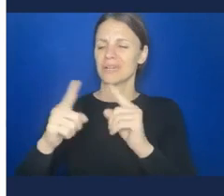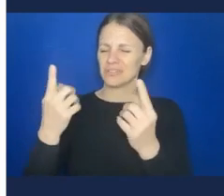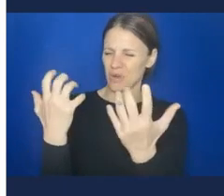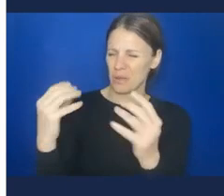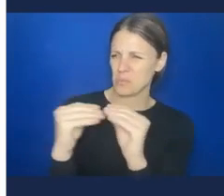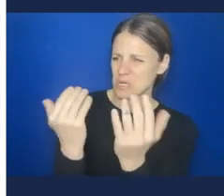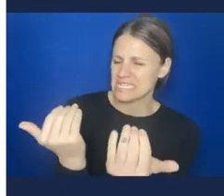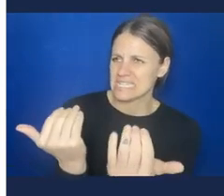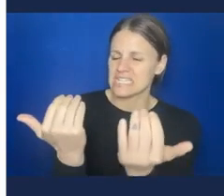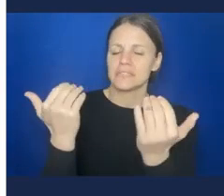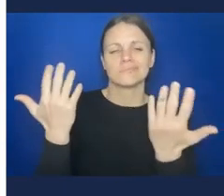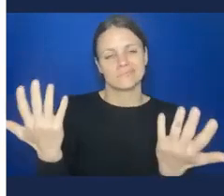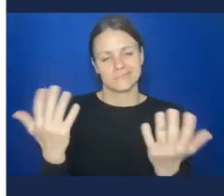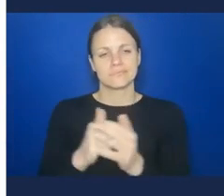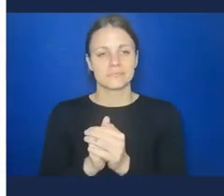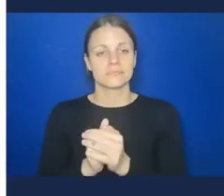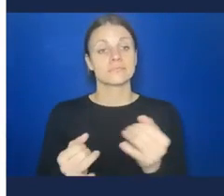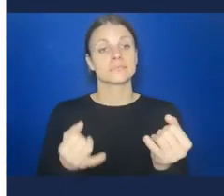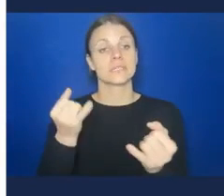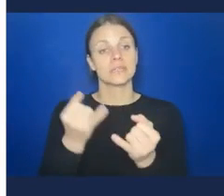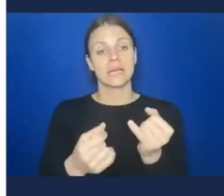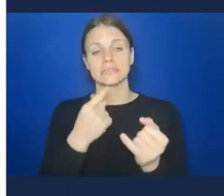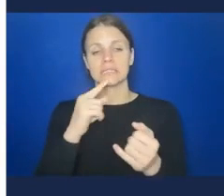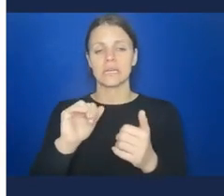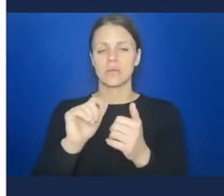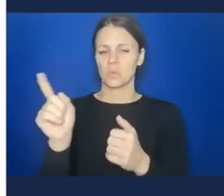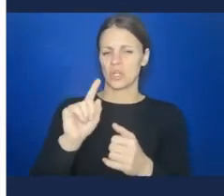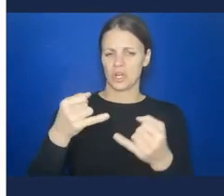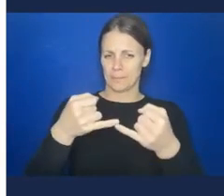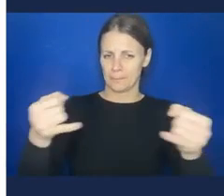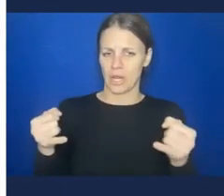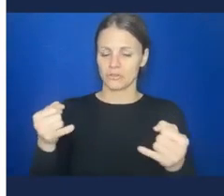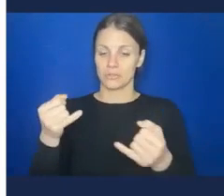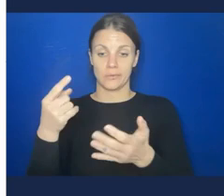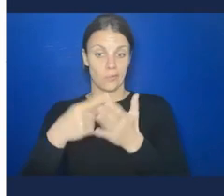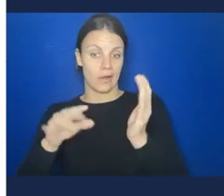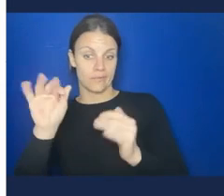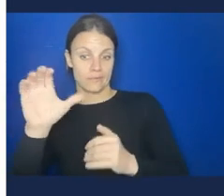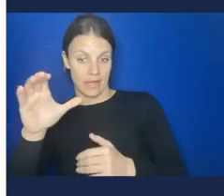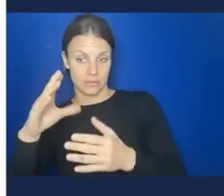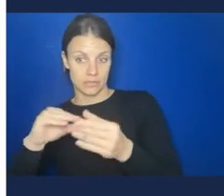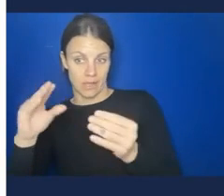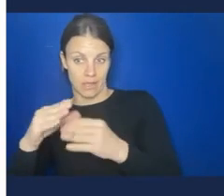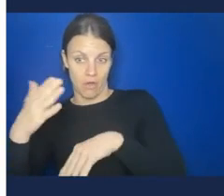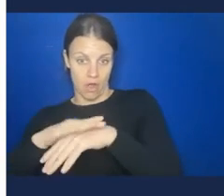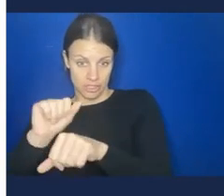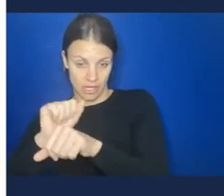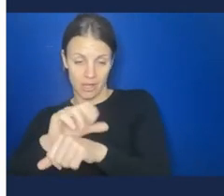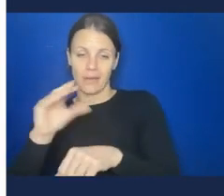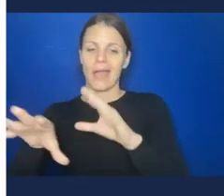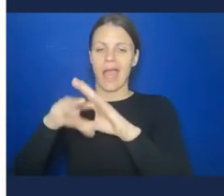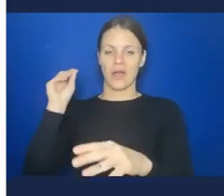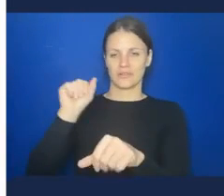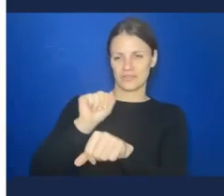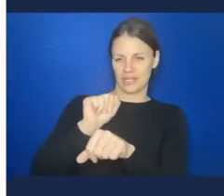And then the last question is around how do we draw lines between what faculty say on the job and what faculty say outside of the